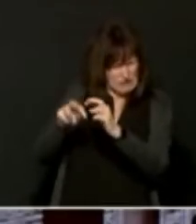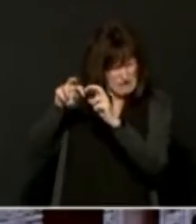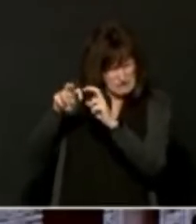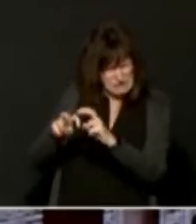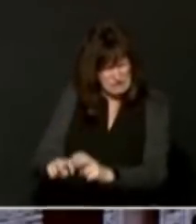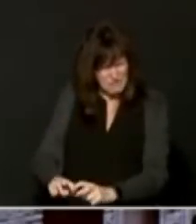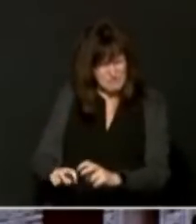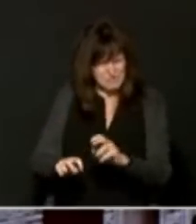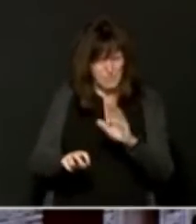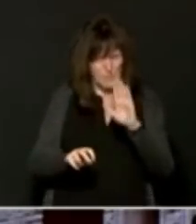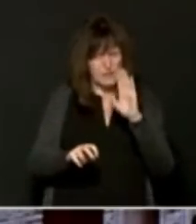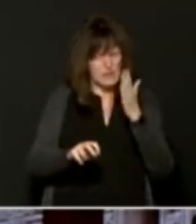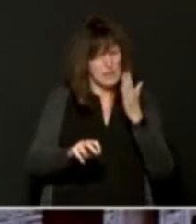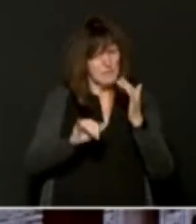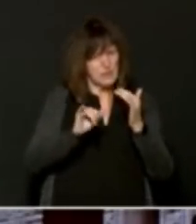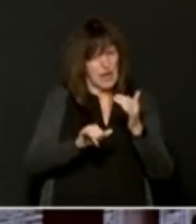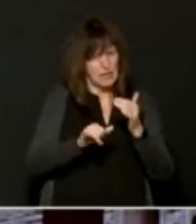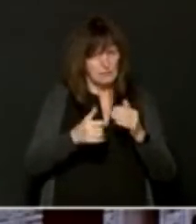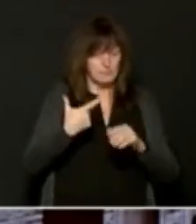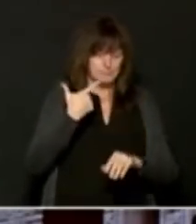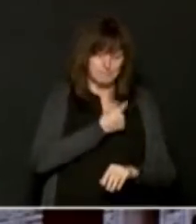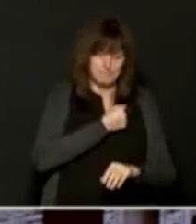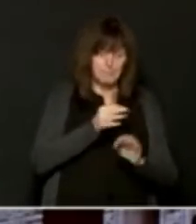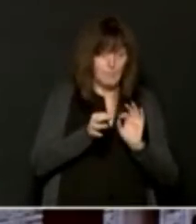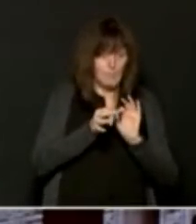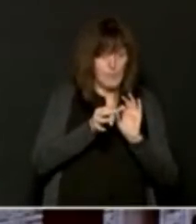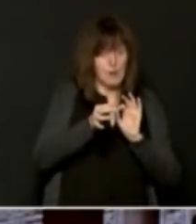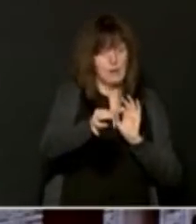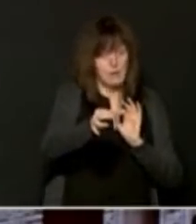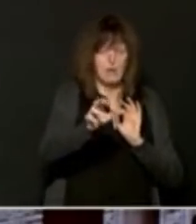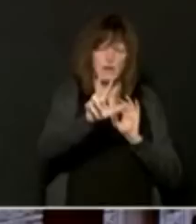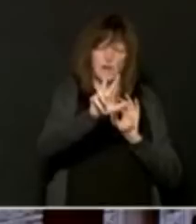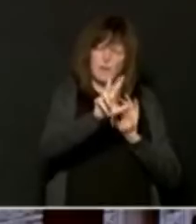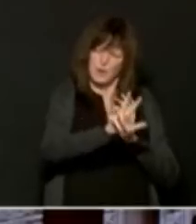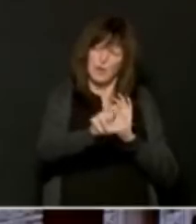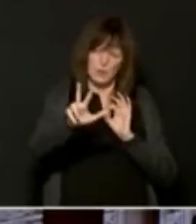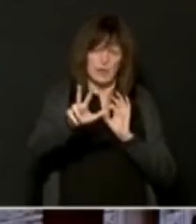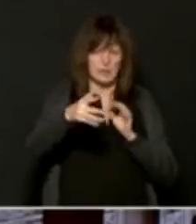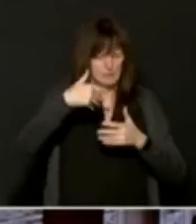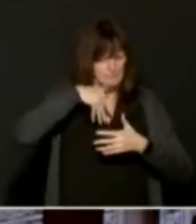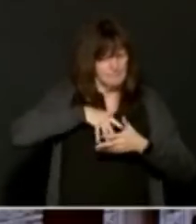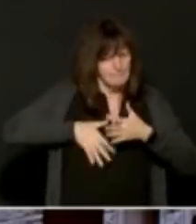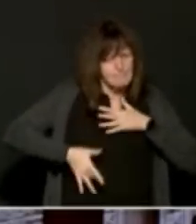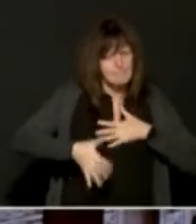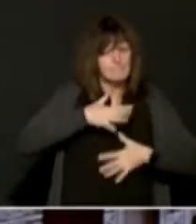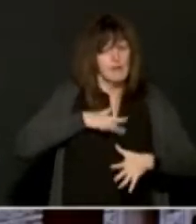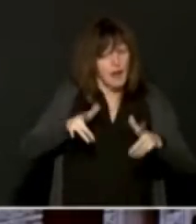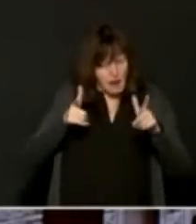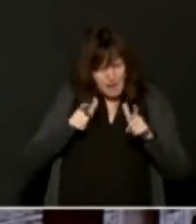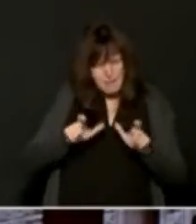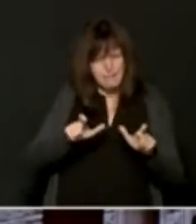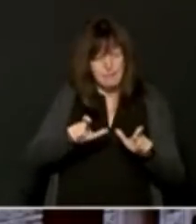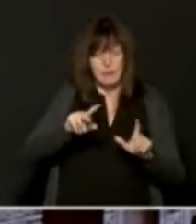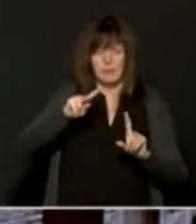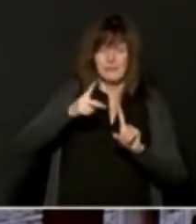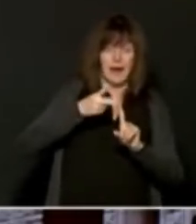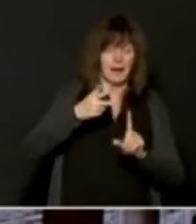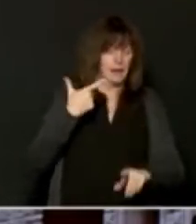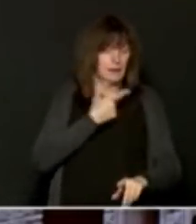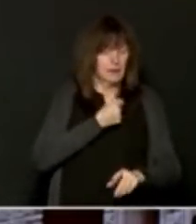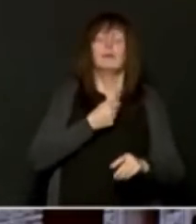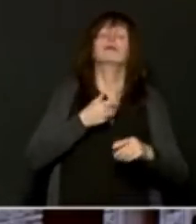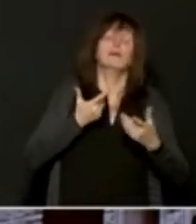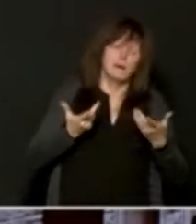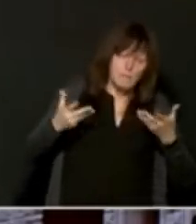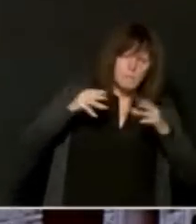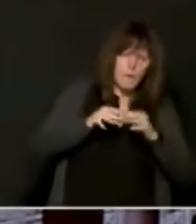good response after the second dose as well for both vaccines. So that's the perspectives that I can provide,